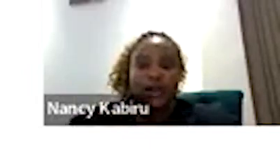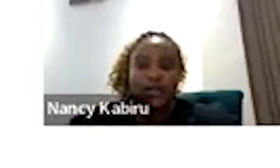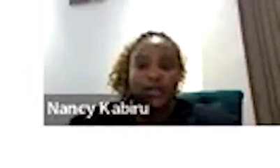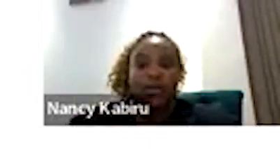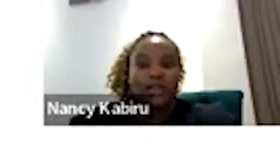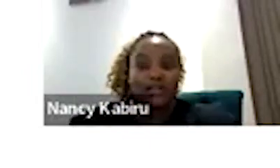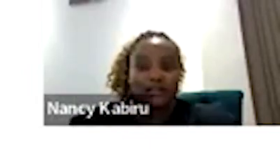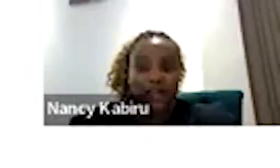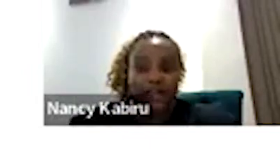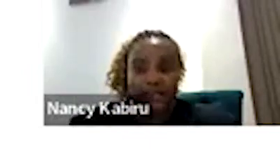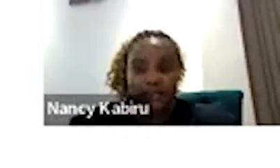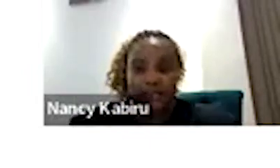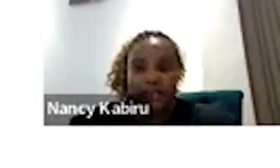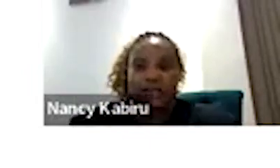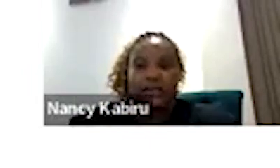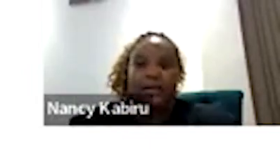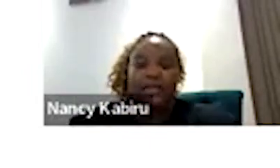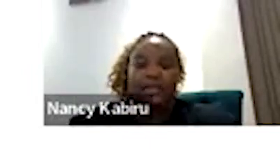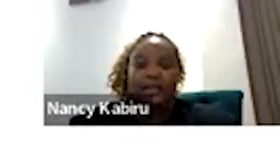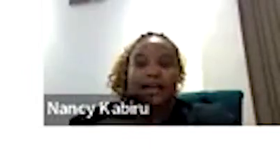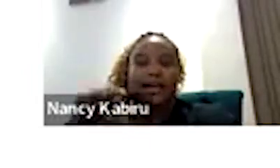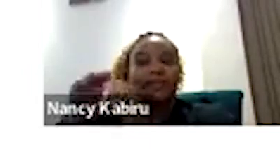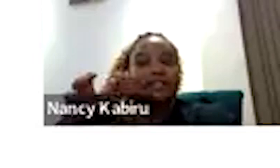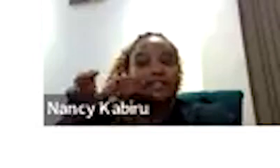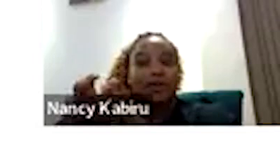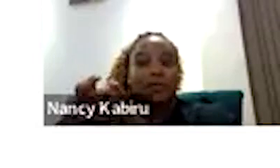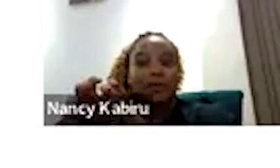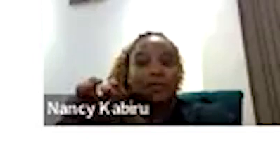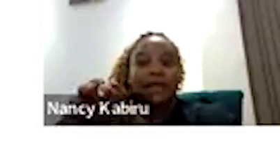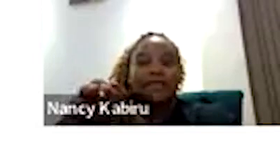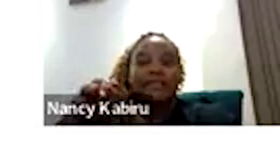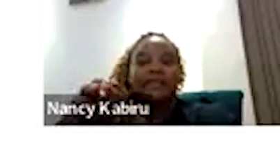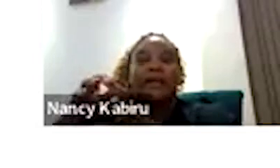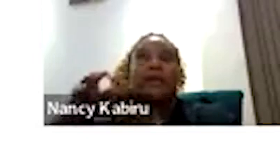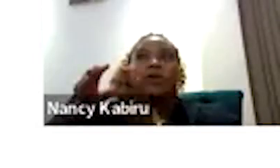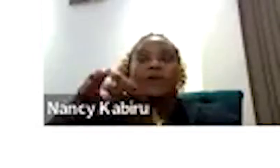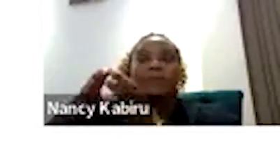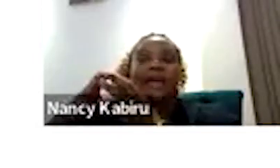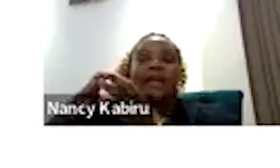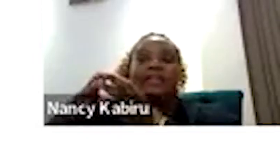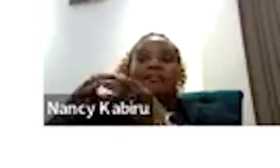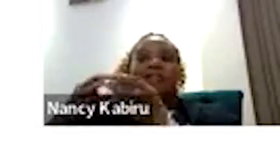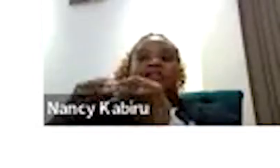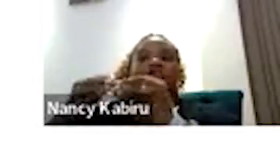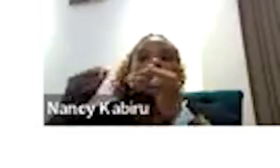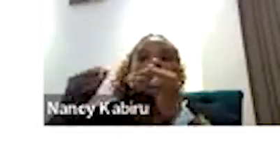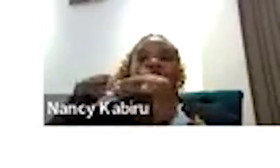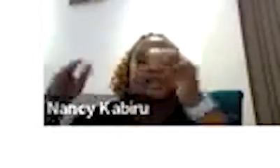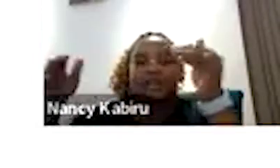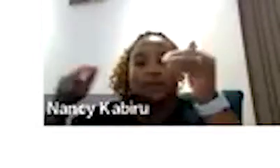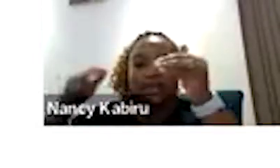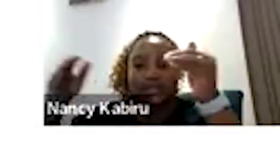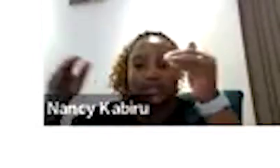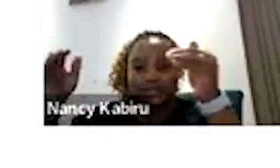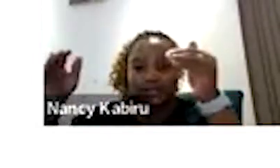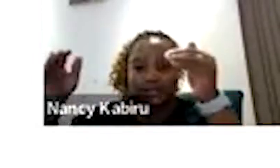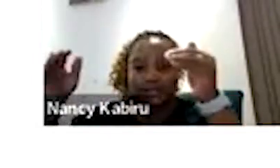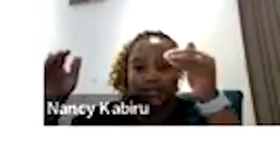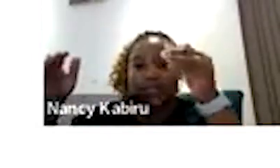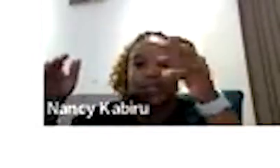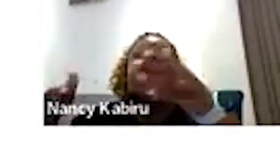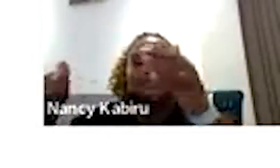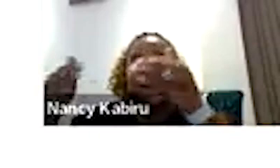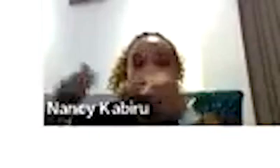tattoo before I qualify it. But if it is a coping mechanism needs to be